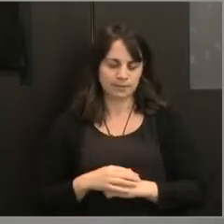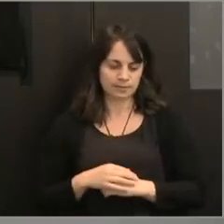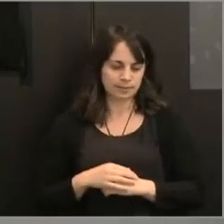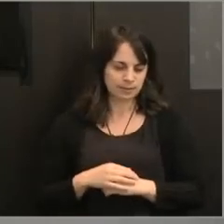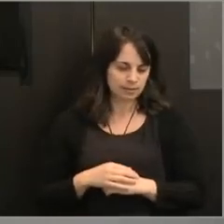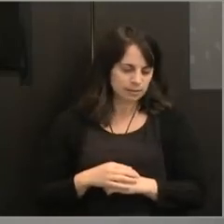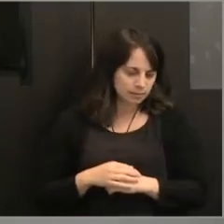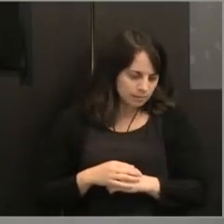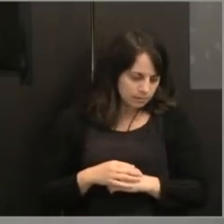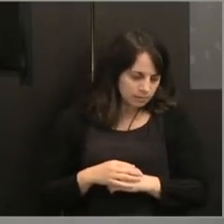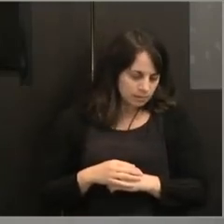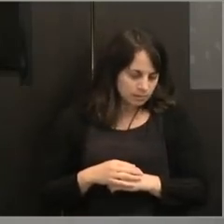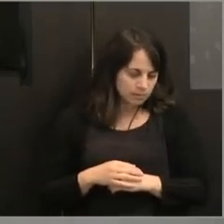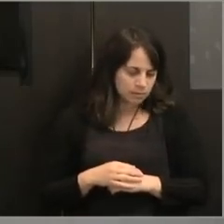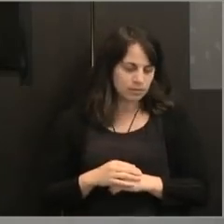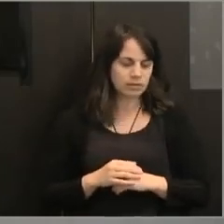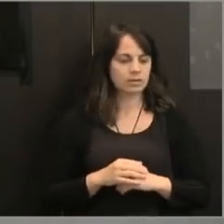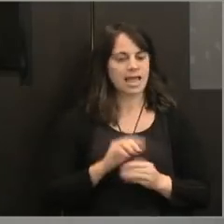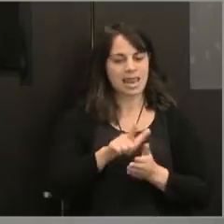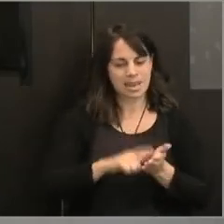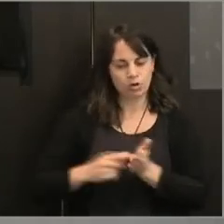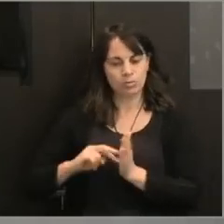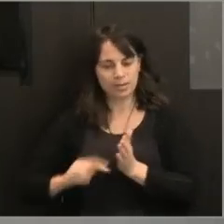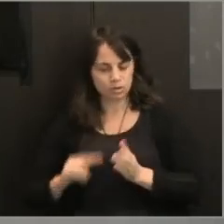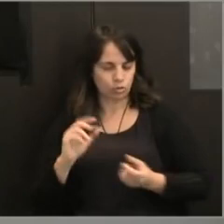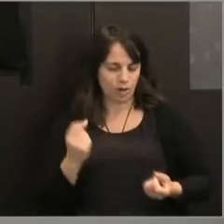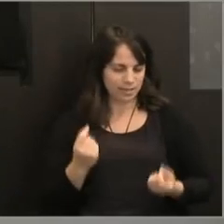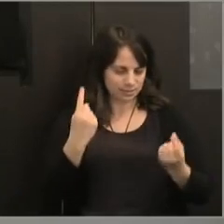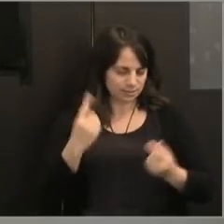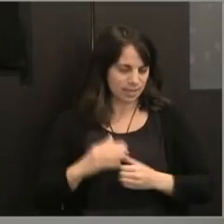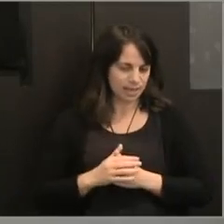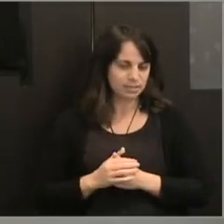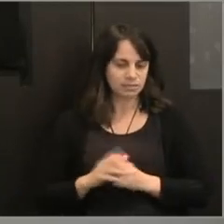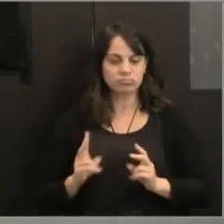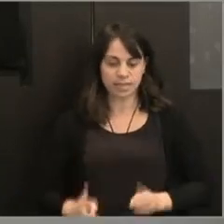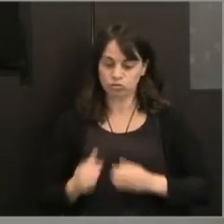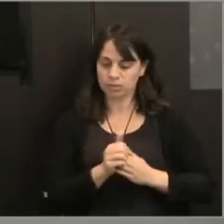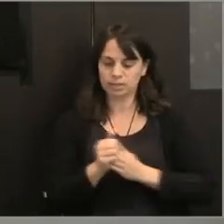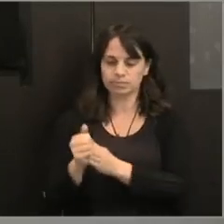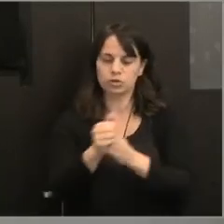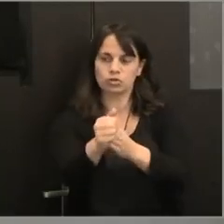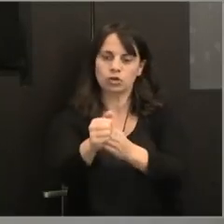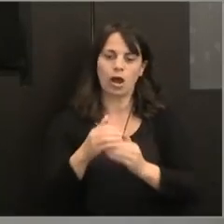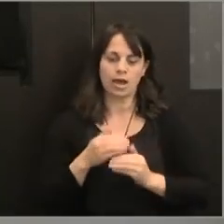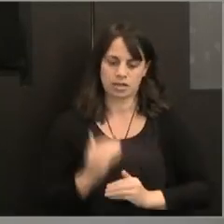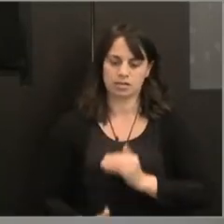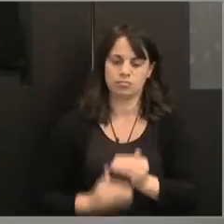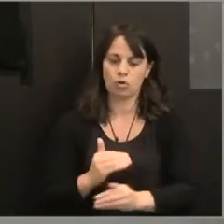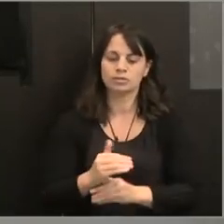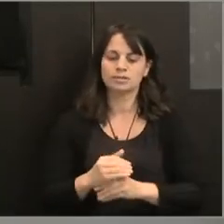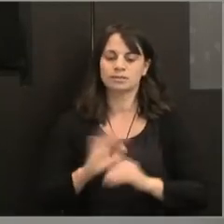It was those legal and political understandings which naturally guided the process of treaty